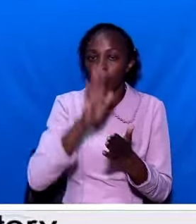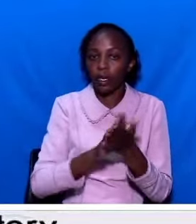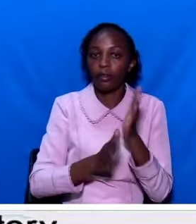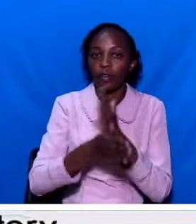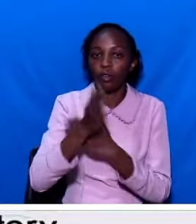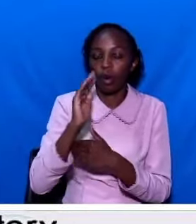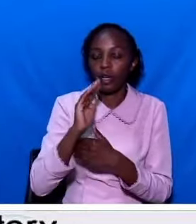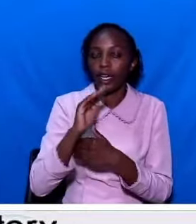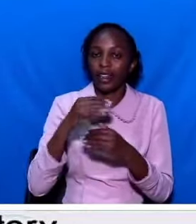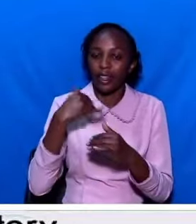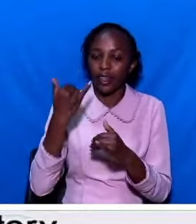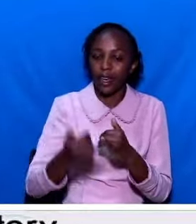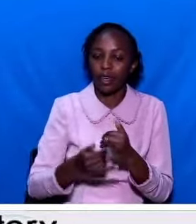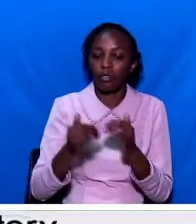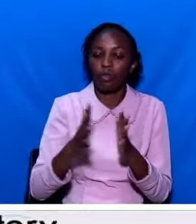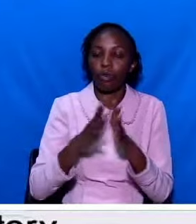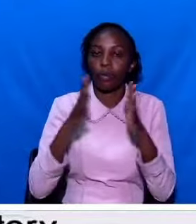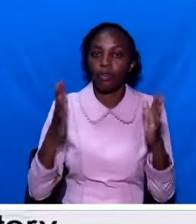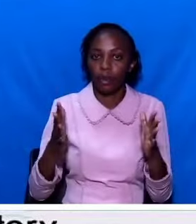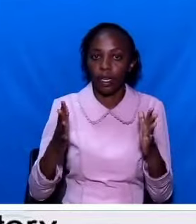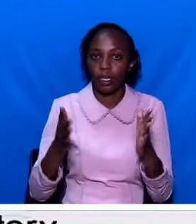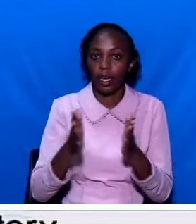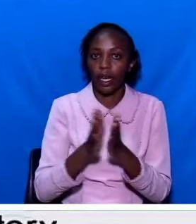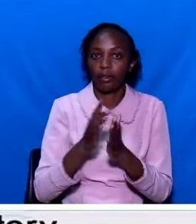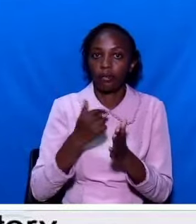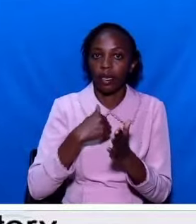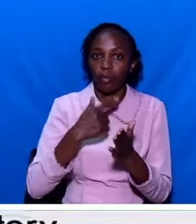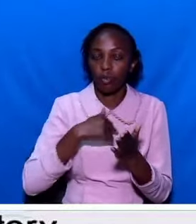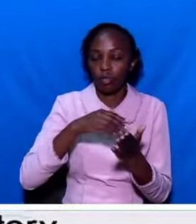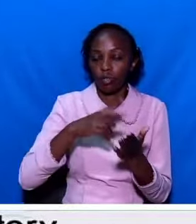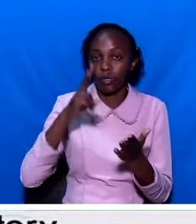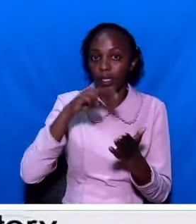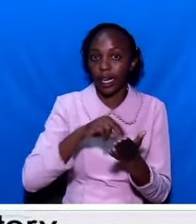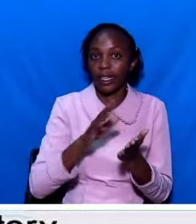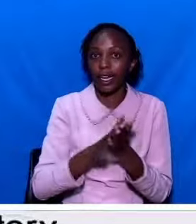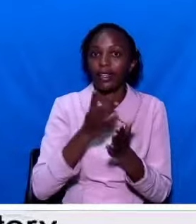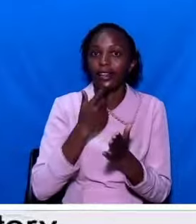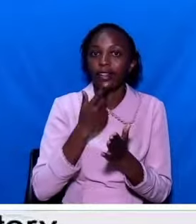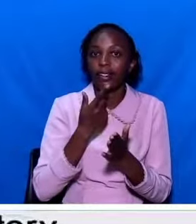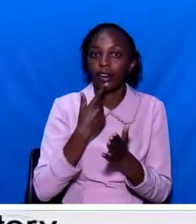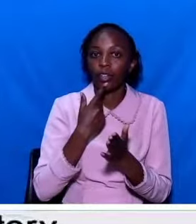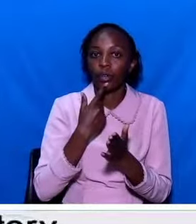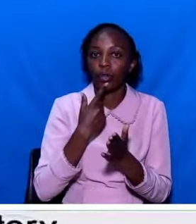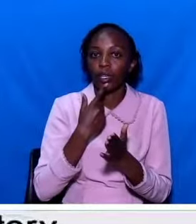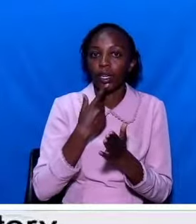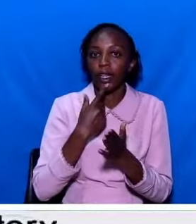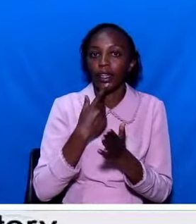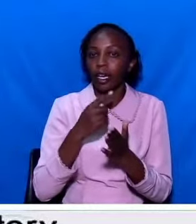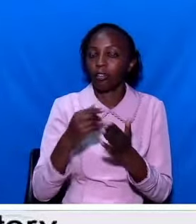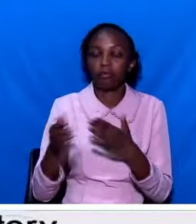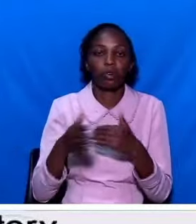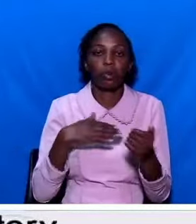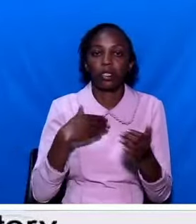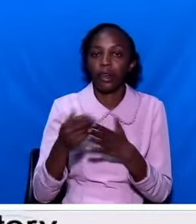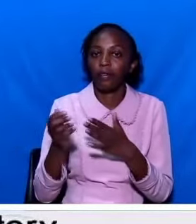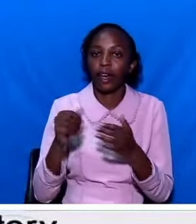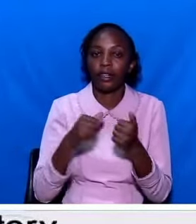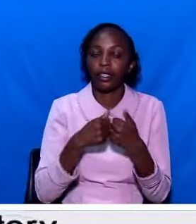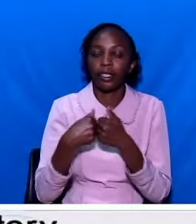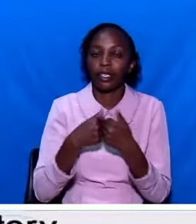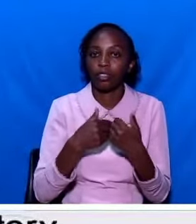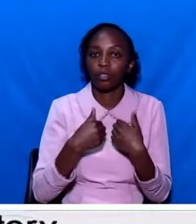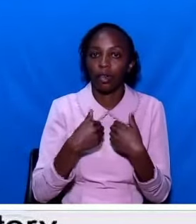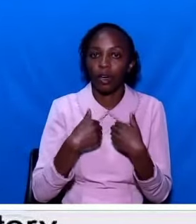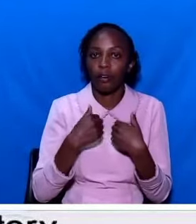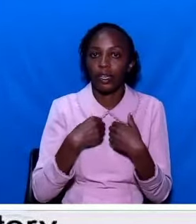will be great. I want to stand to tell you that regardless of the trials you face, stand